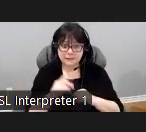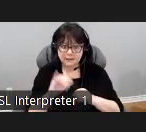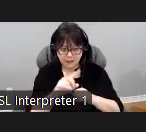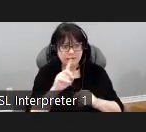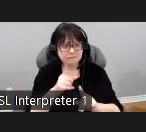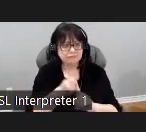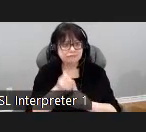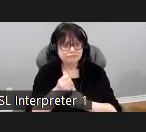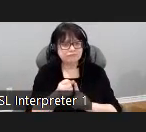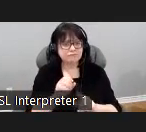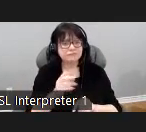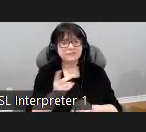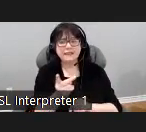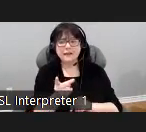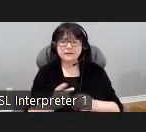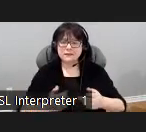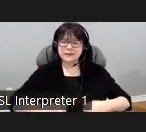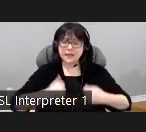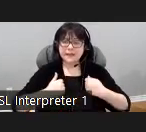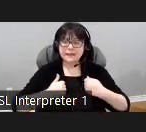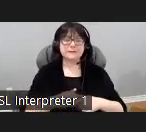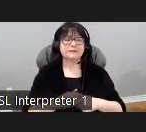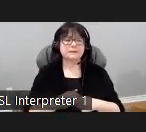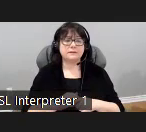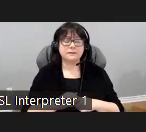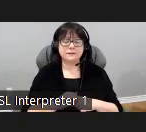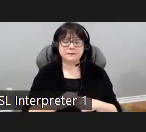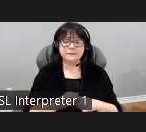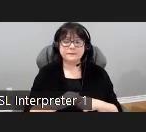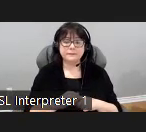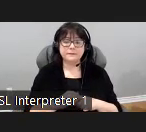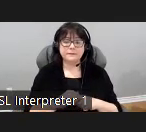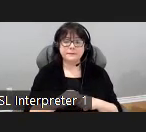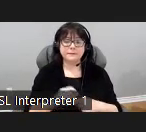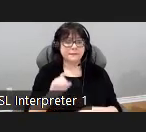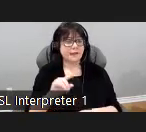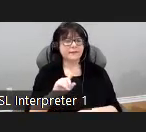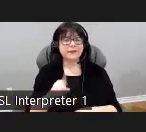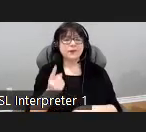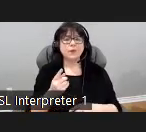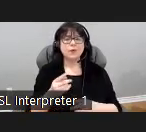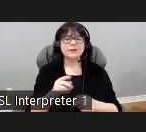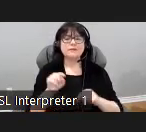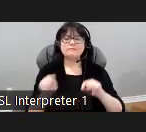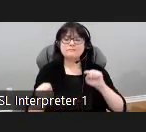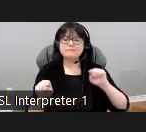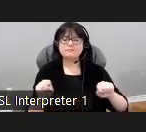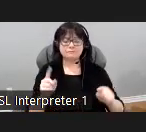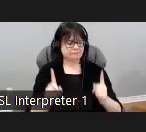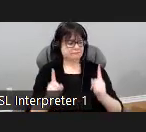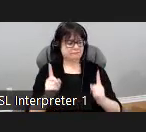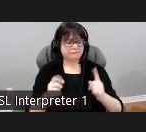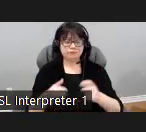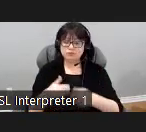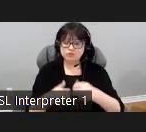lives. If we just look at domestic violence as an individual issue,